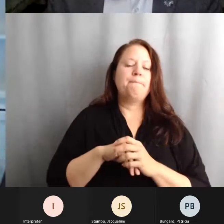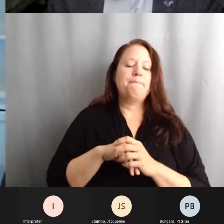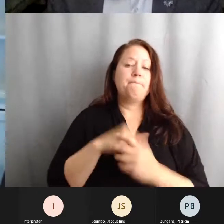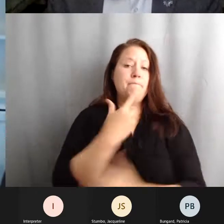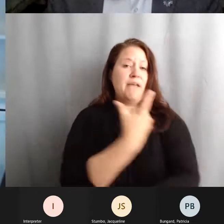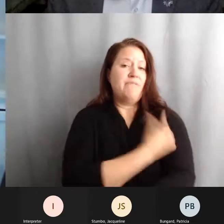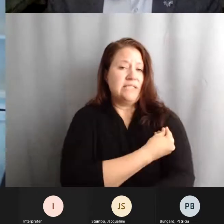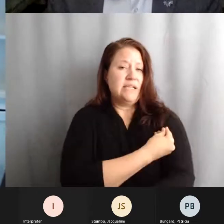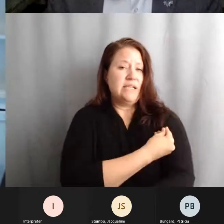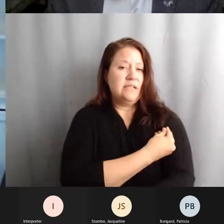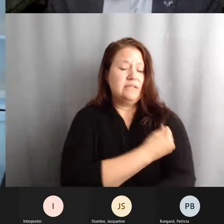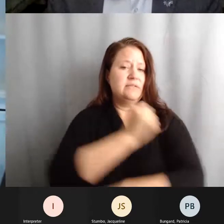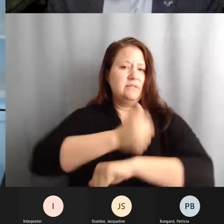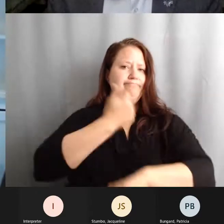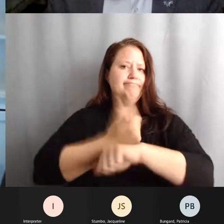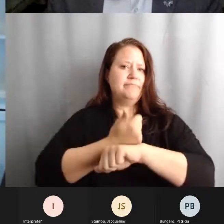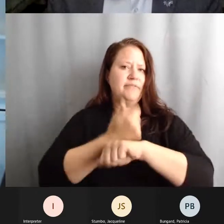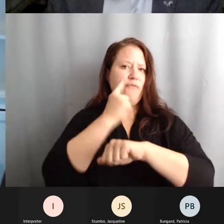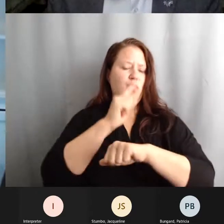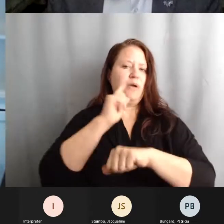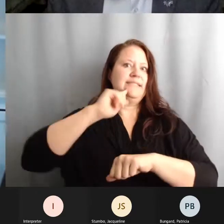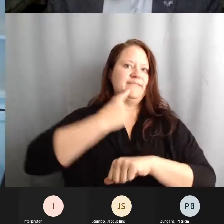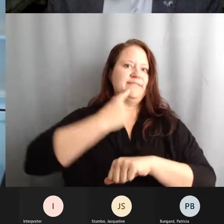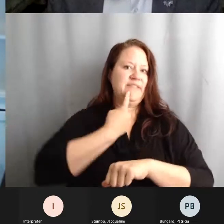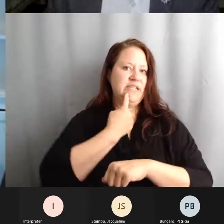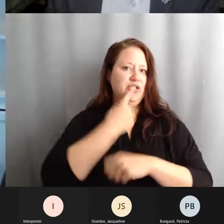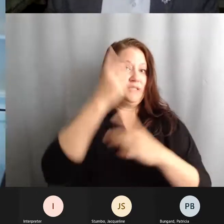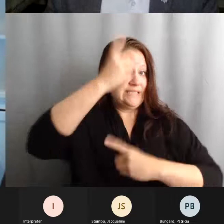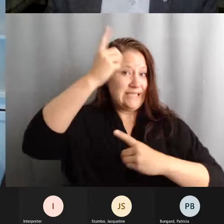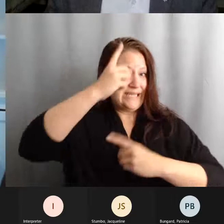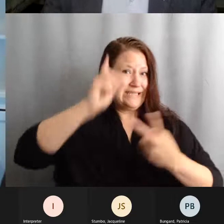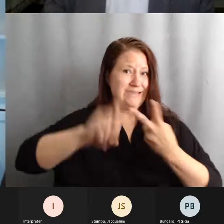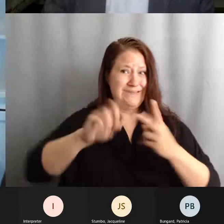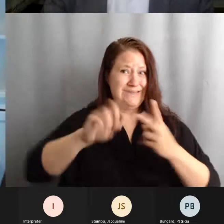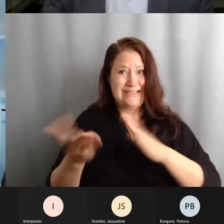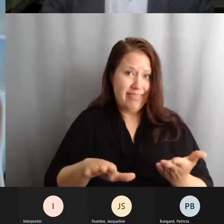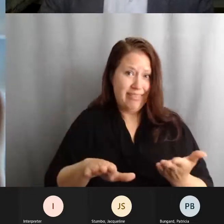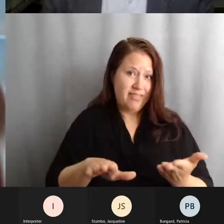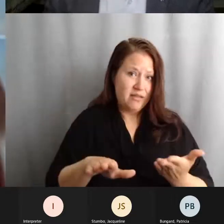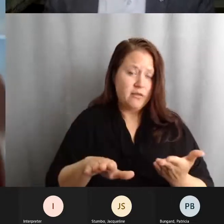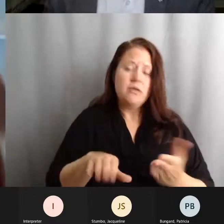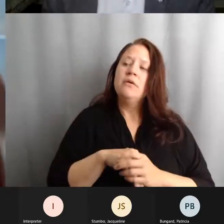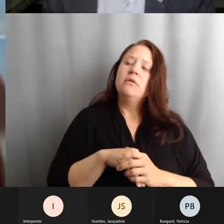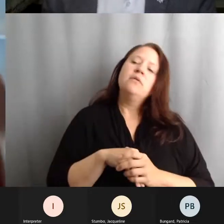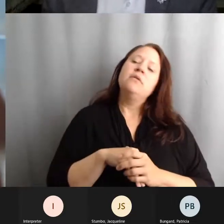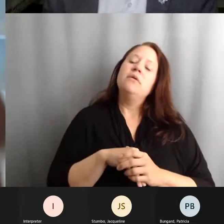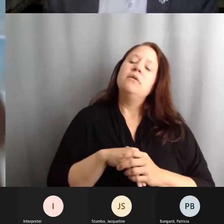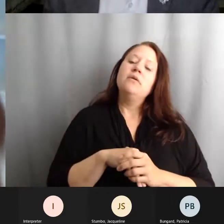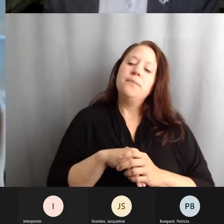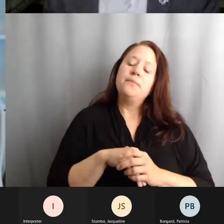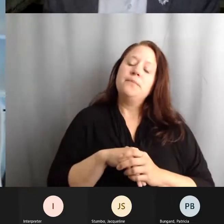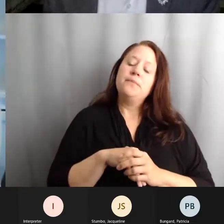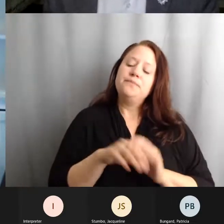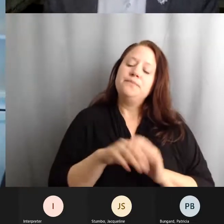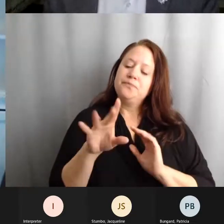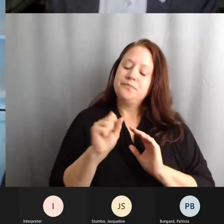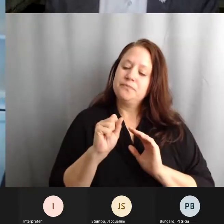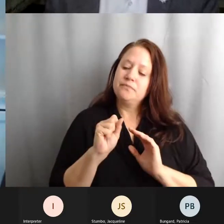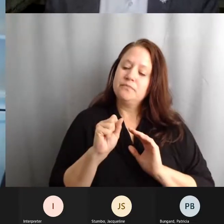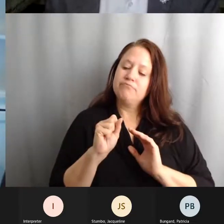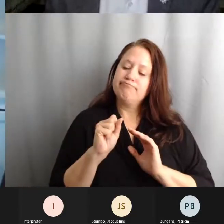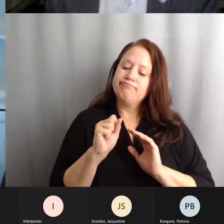were designed specifically for severe disease and death. They've never been